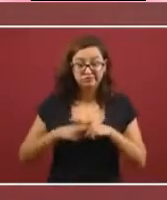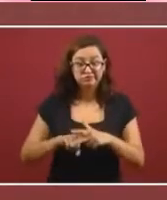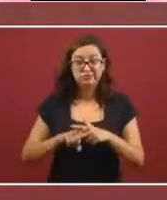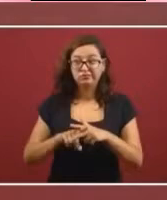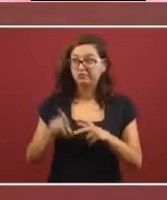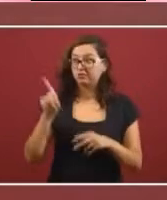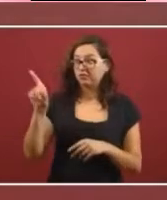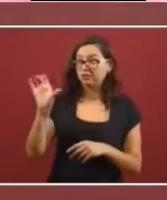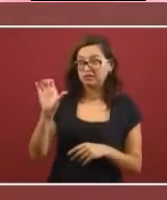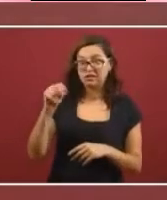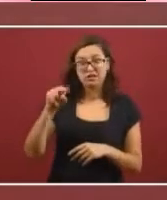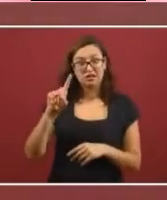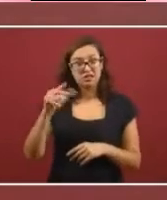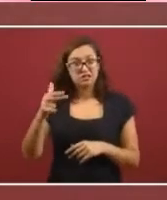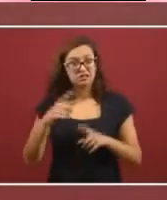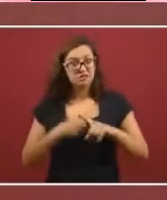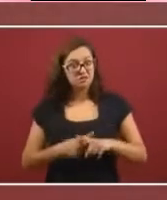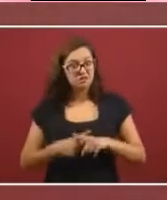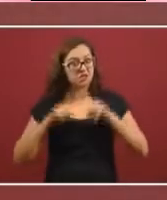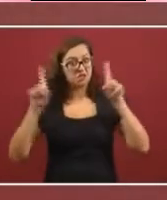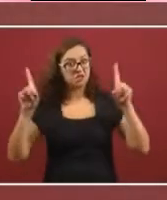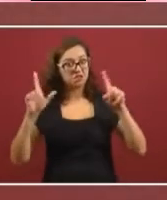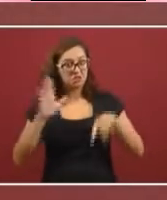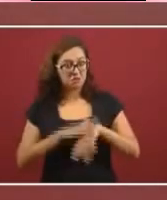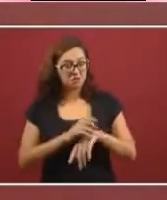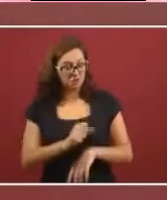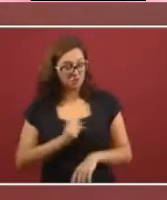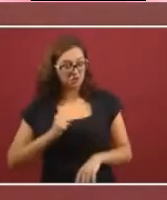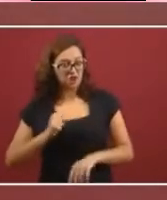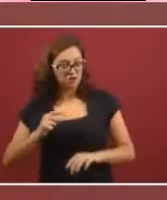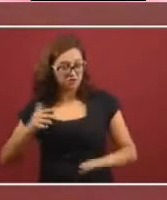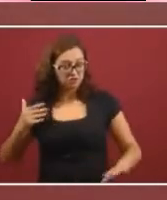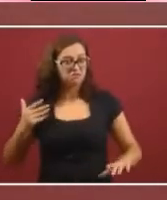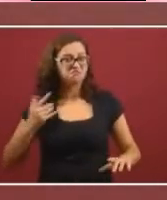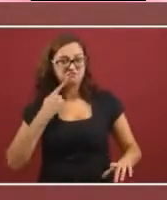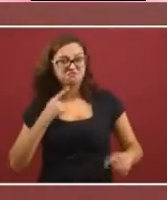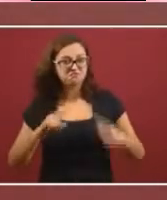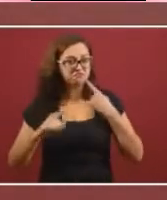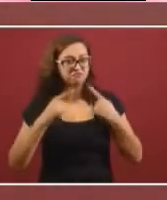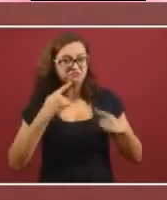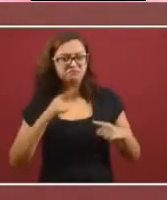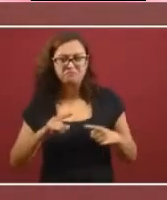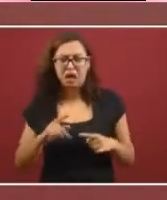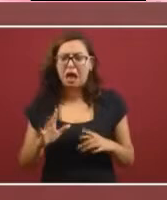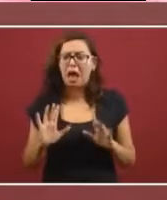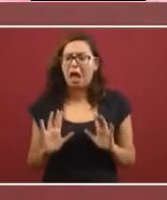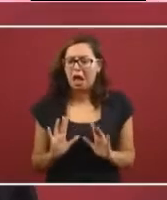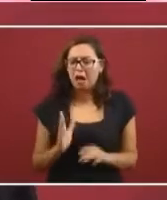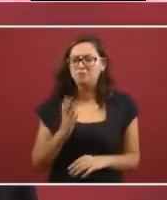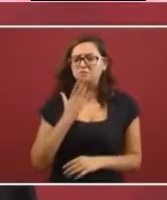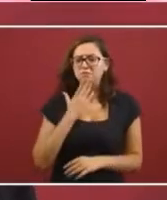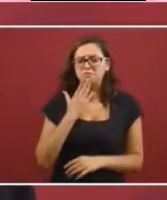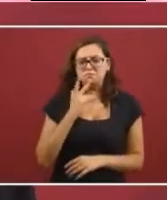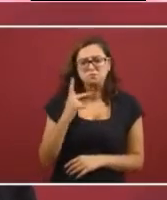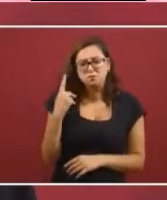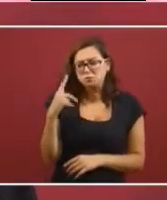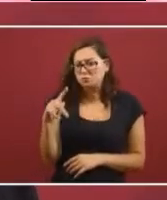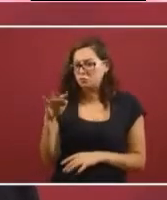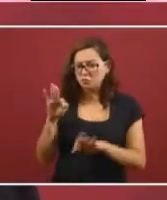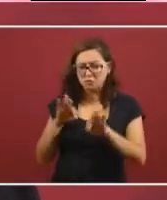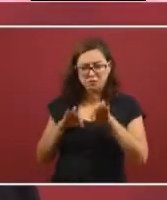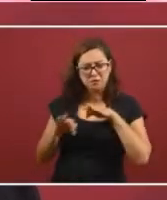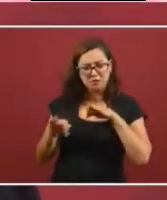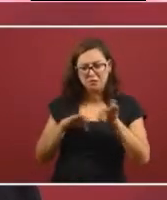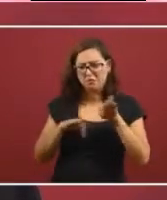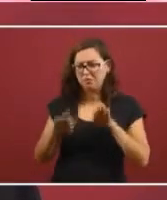they're acting in a different way. In any case, it's their job and we're going to